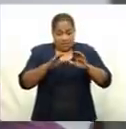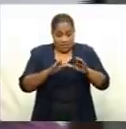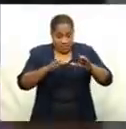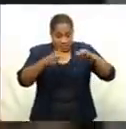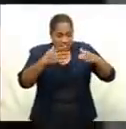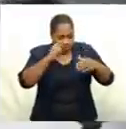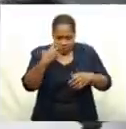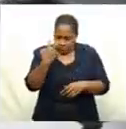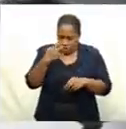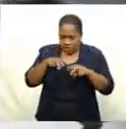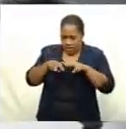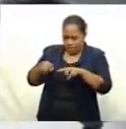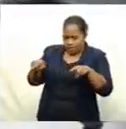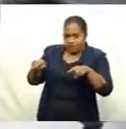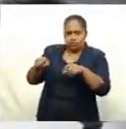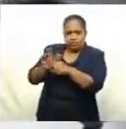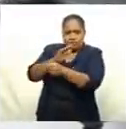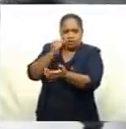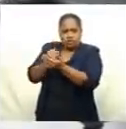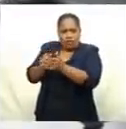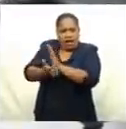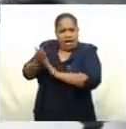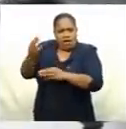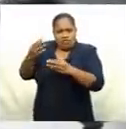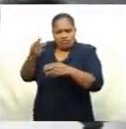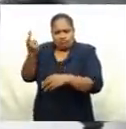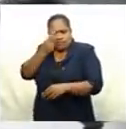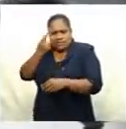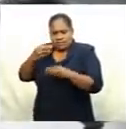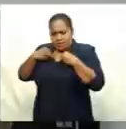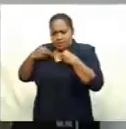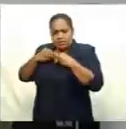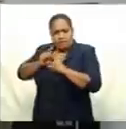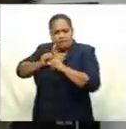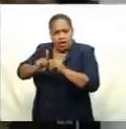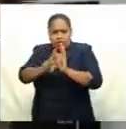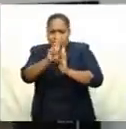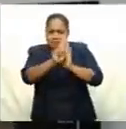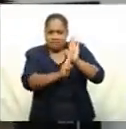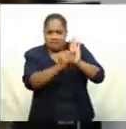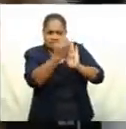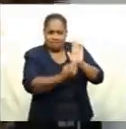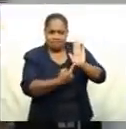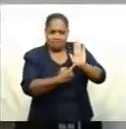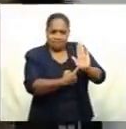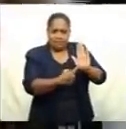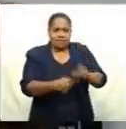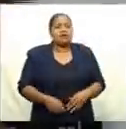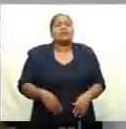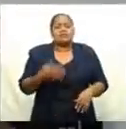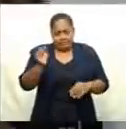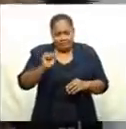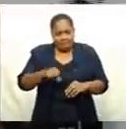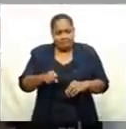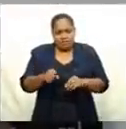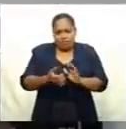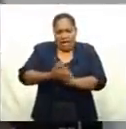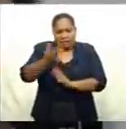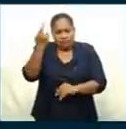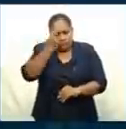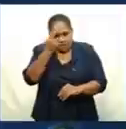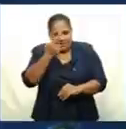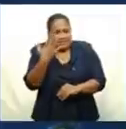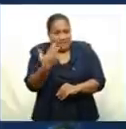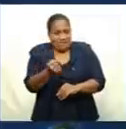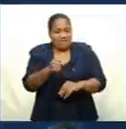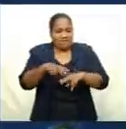these high-risk businesses are following protocols. We have links with the Fiji Police Force. We have